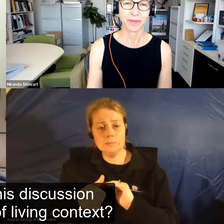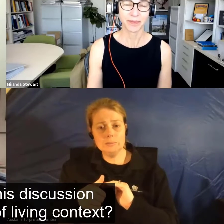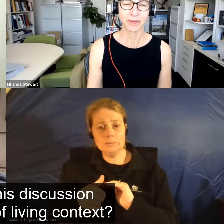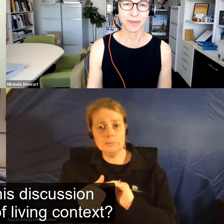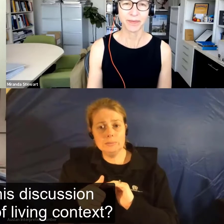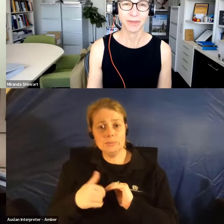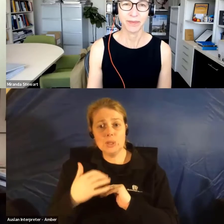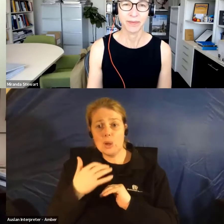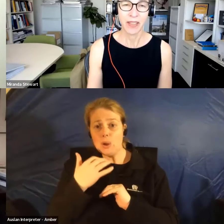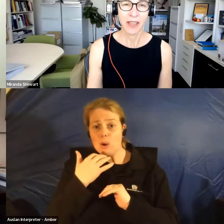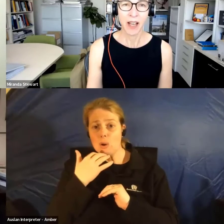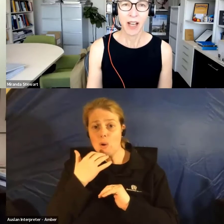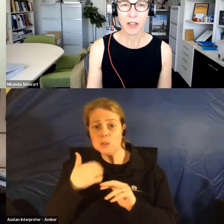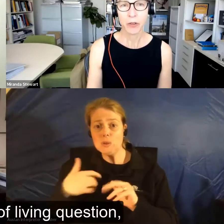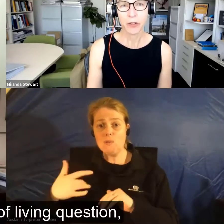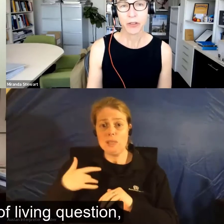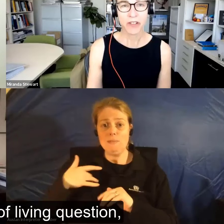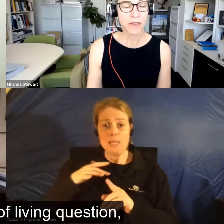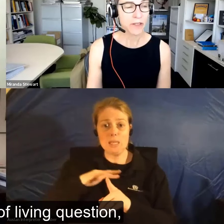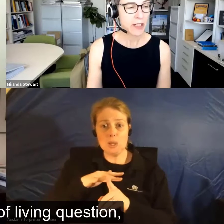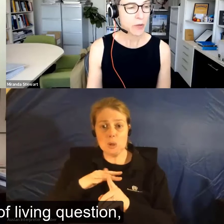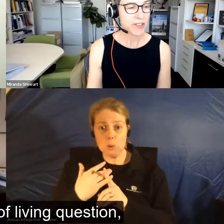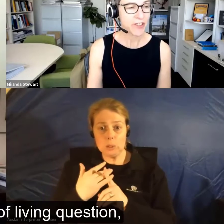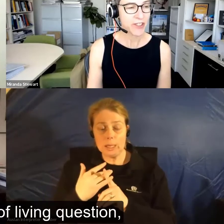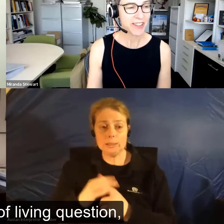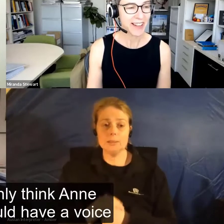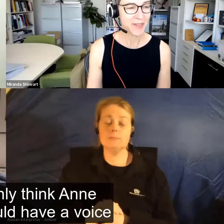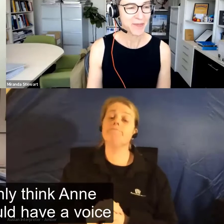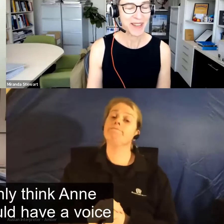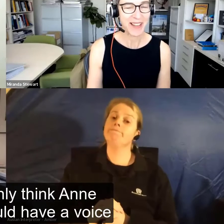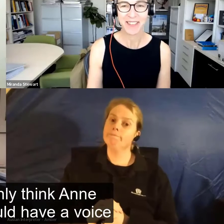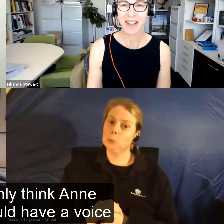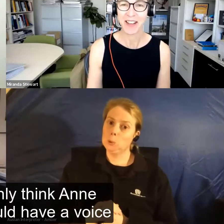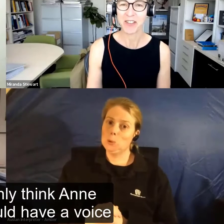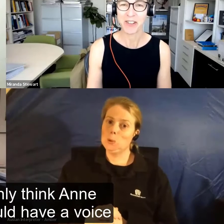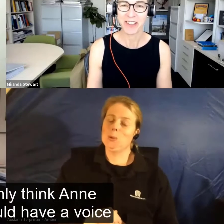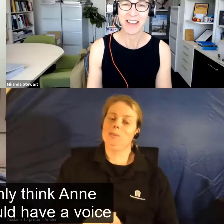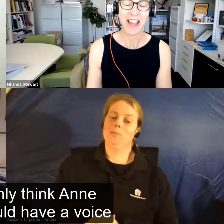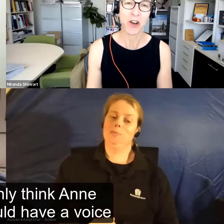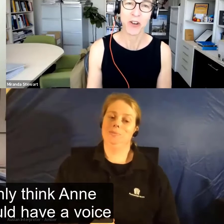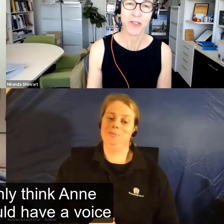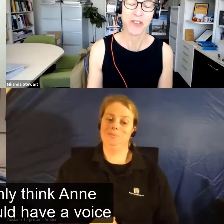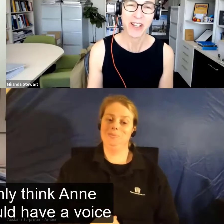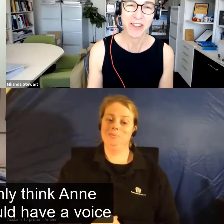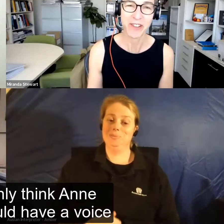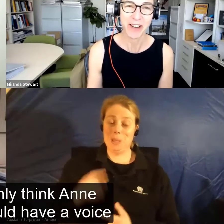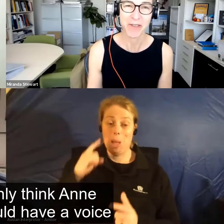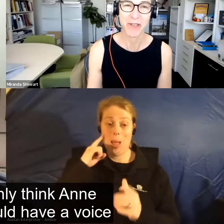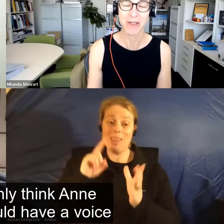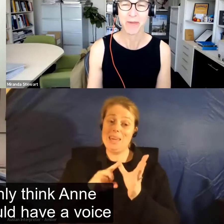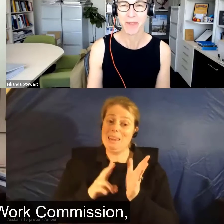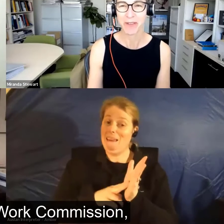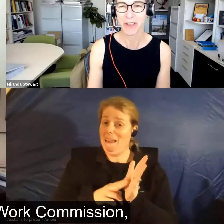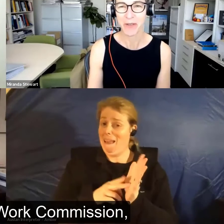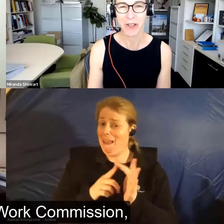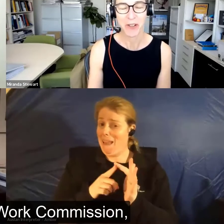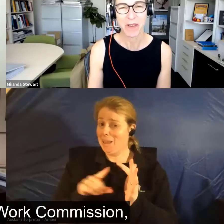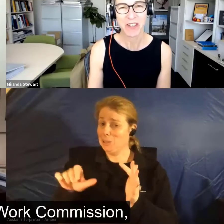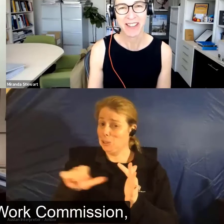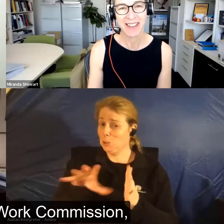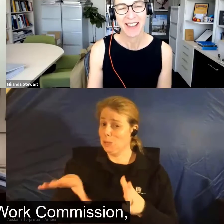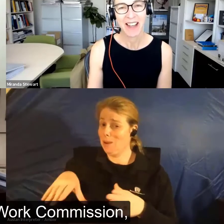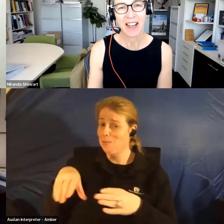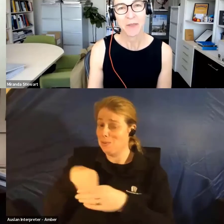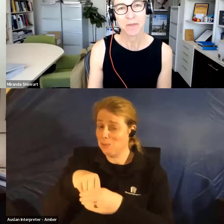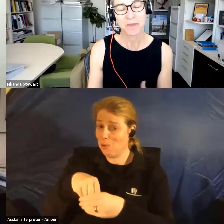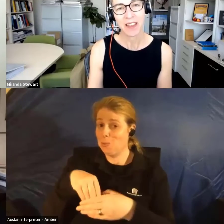living context? Look, the cost of living question, and I certainly think Anne Hollonds should have a voice before the Fair Work